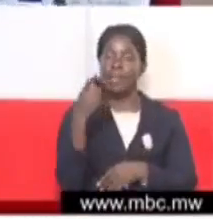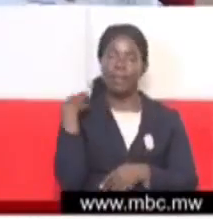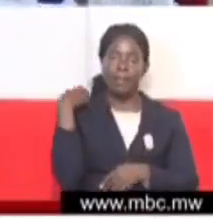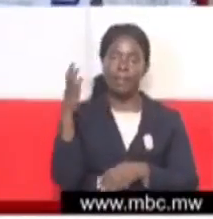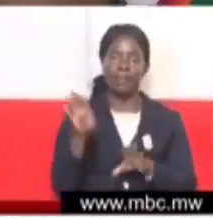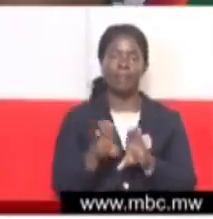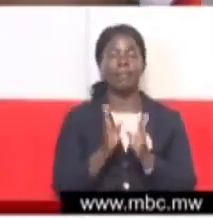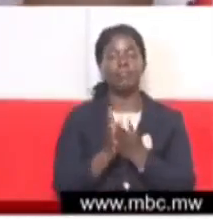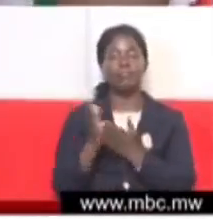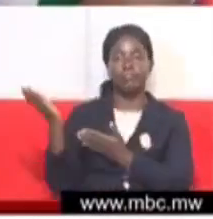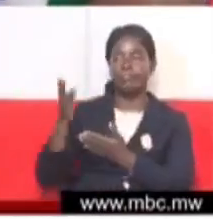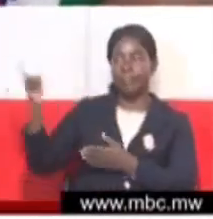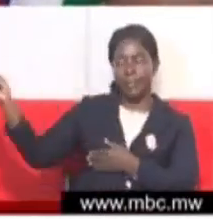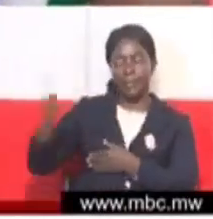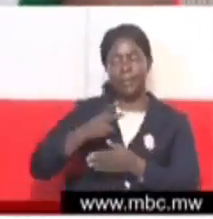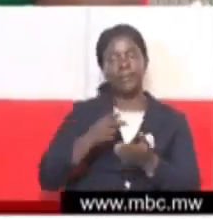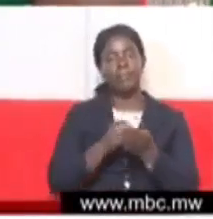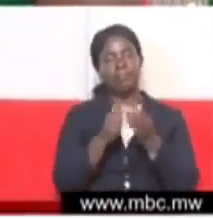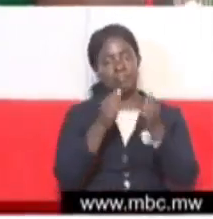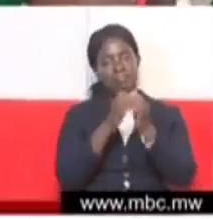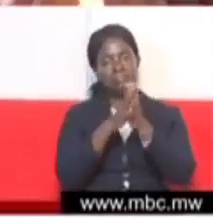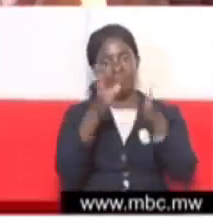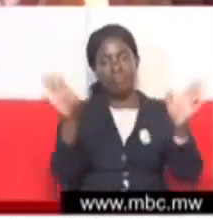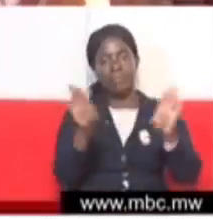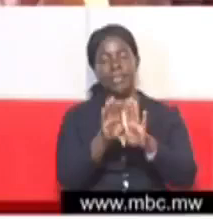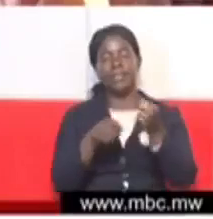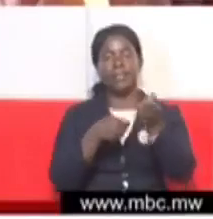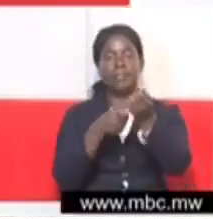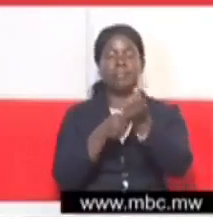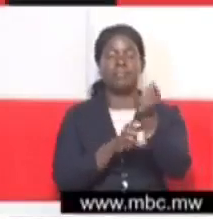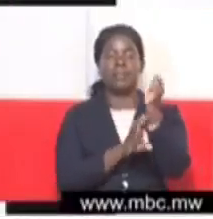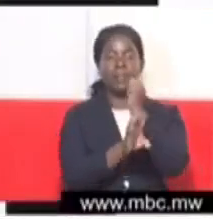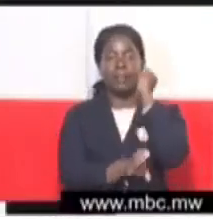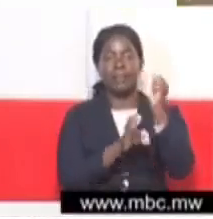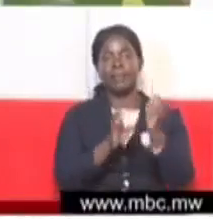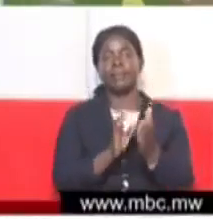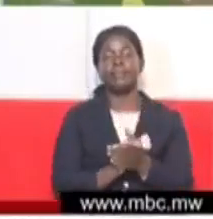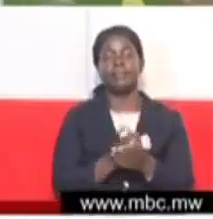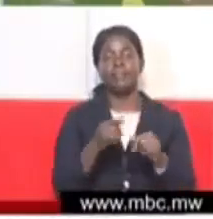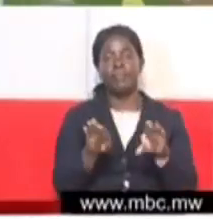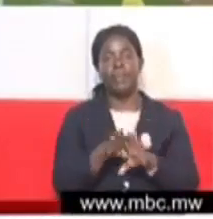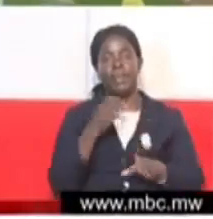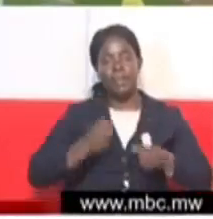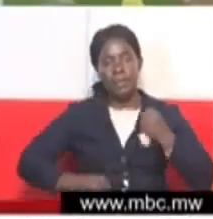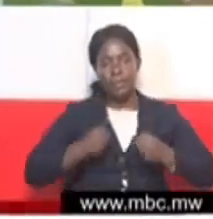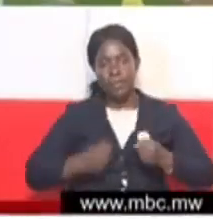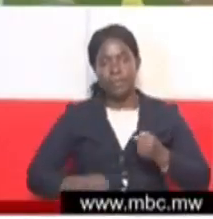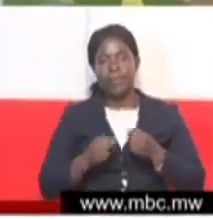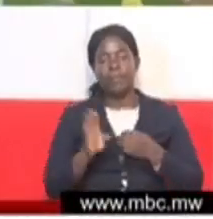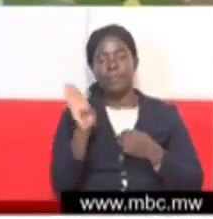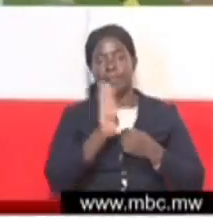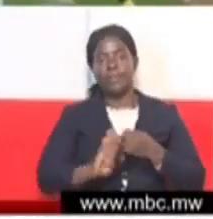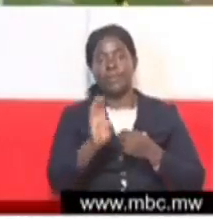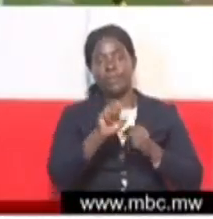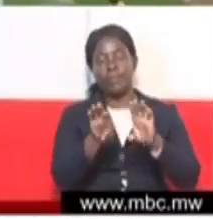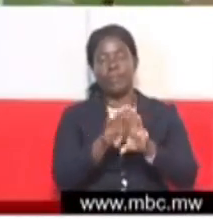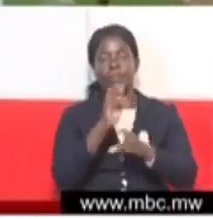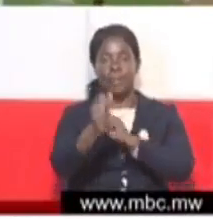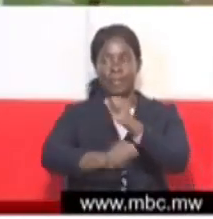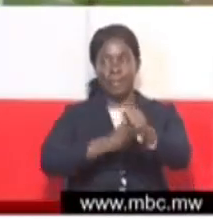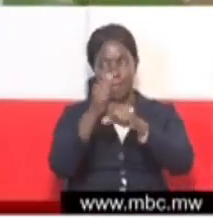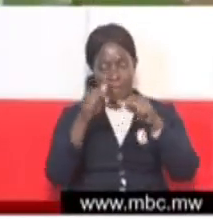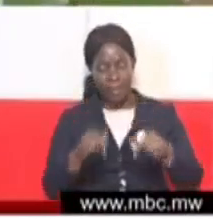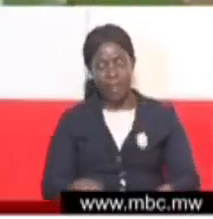carnival as crucial in supporting the growth of the country's tourism sector. And in sports, Blue Eagles are this year's FDH Bank